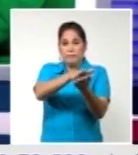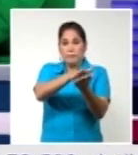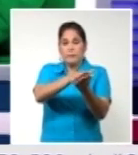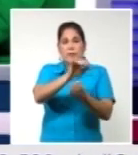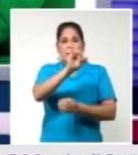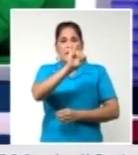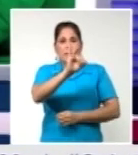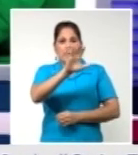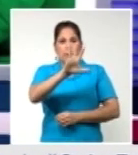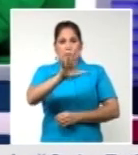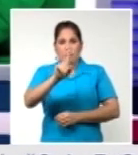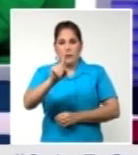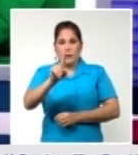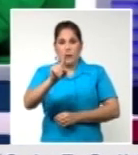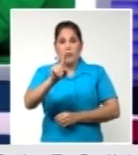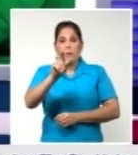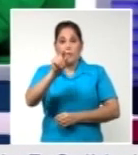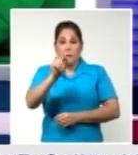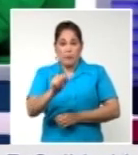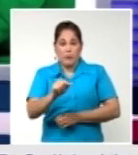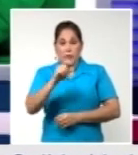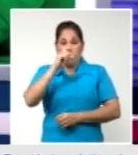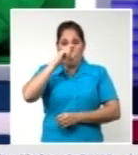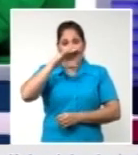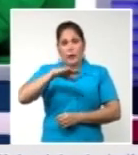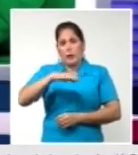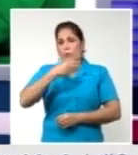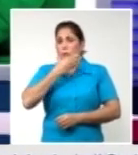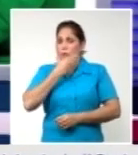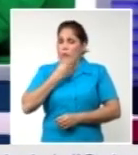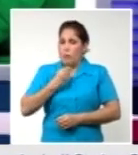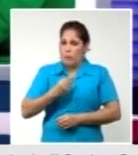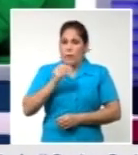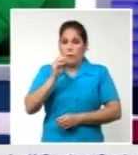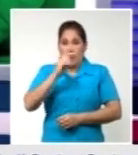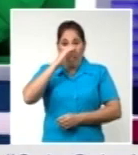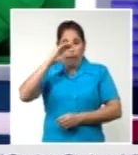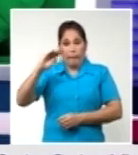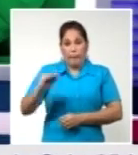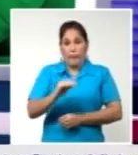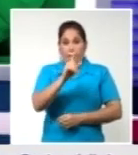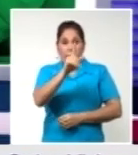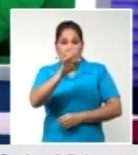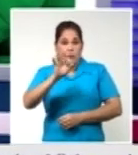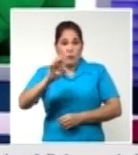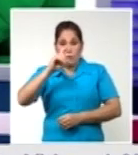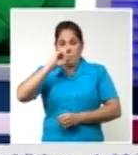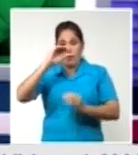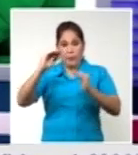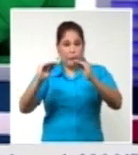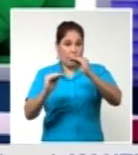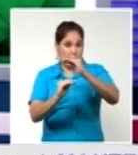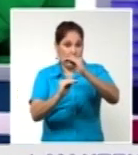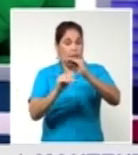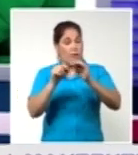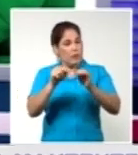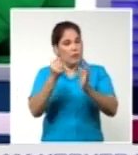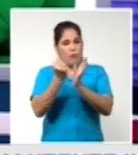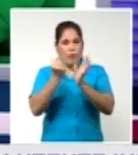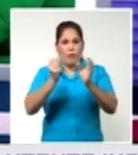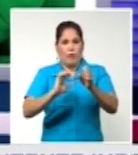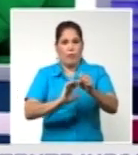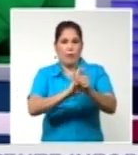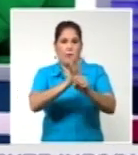cases diagnosed yesterday are under the age of 20. 19 of these are under 18 years of age,